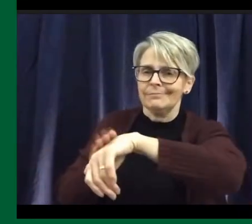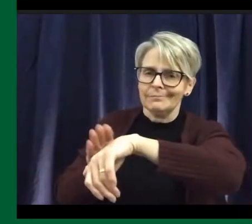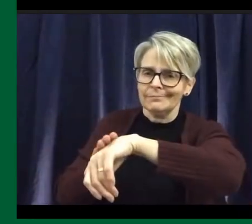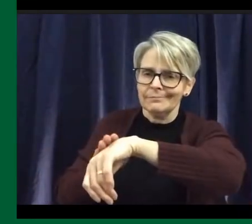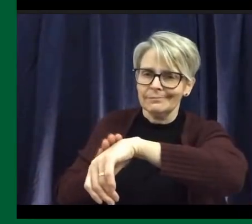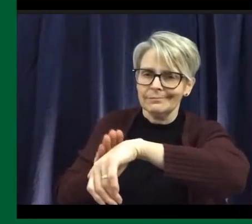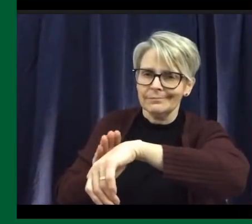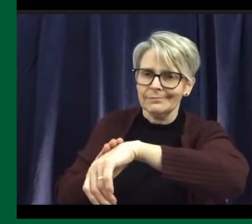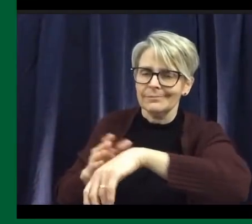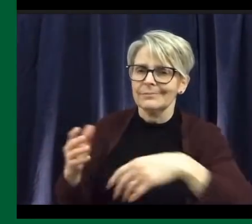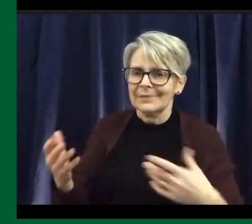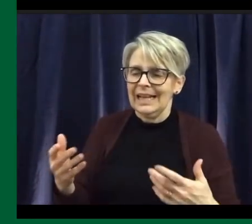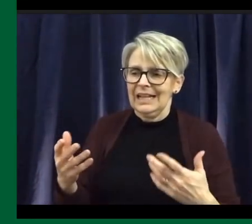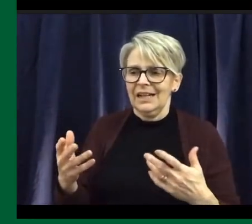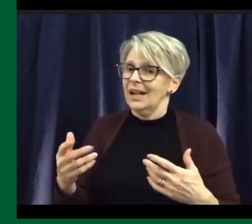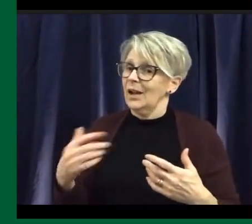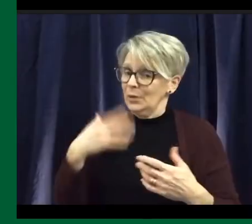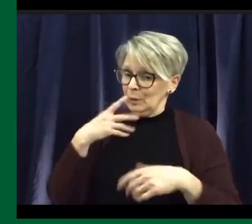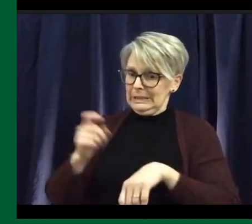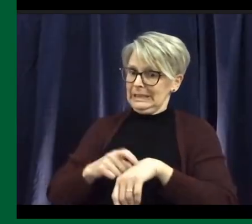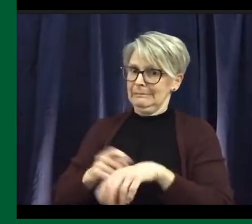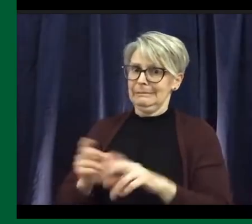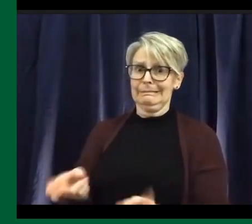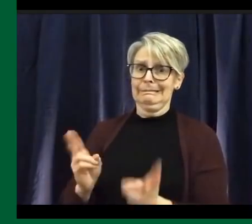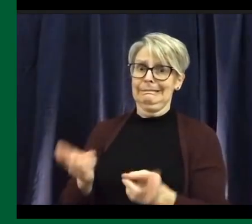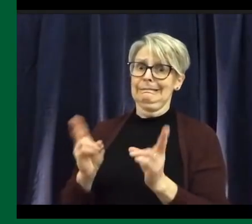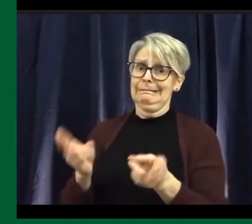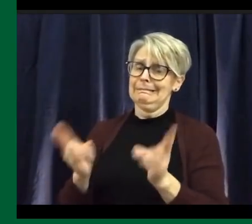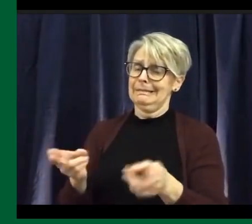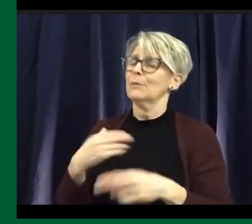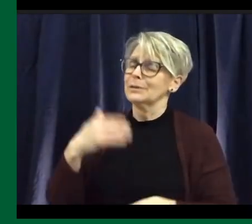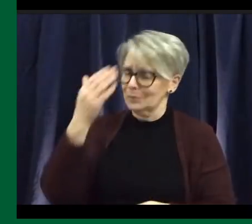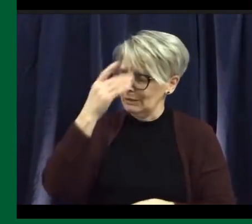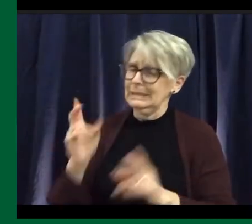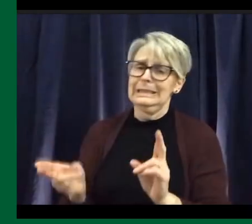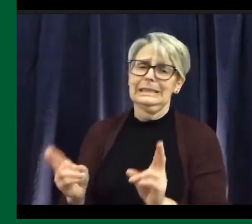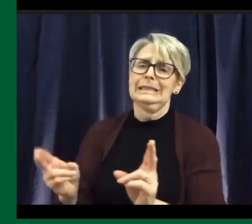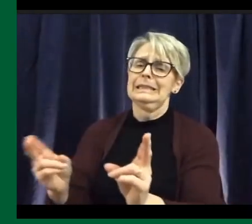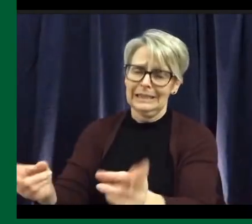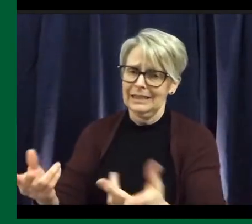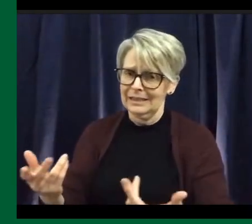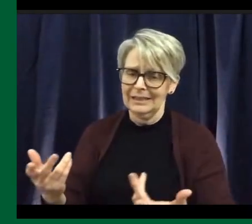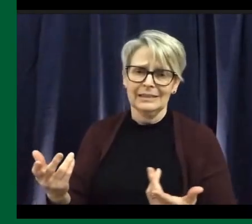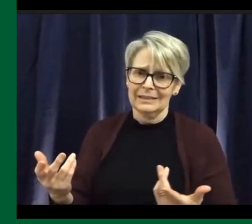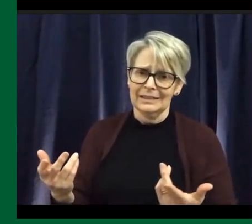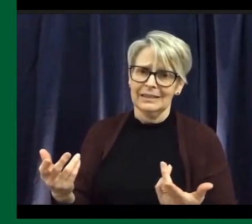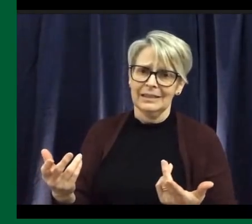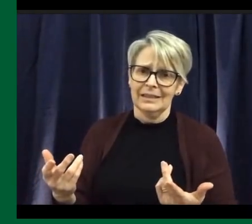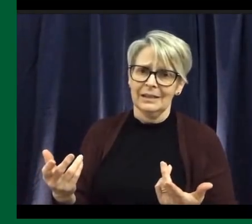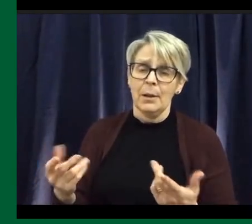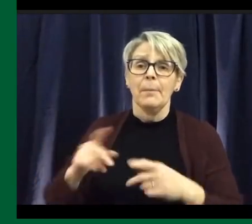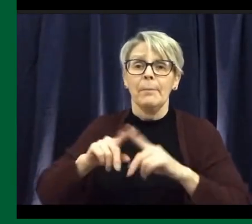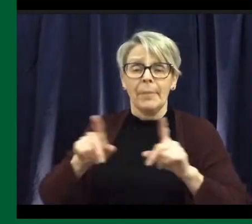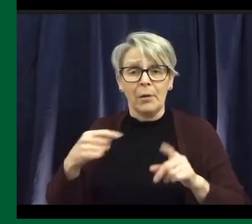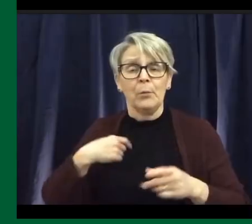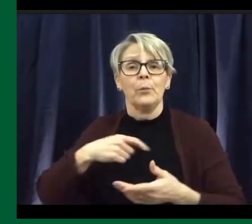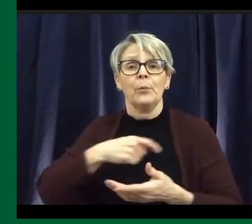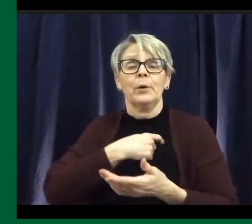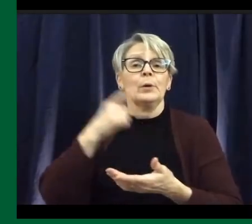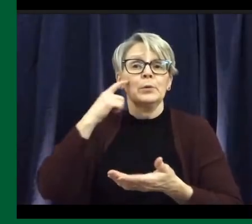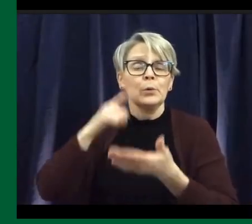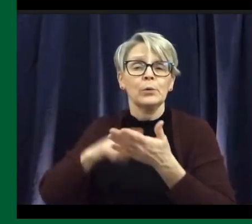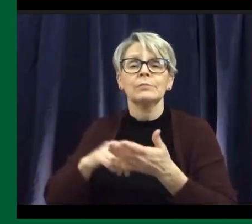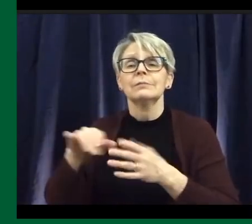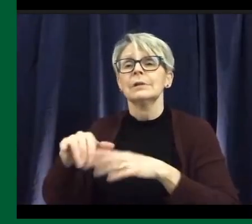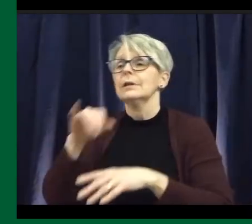it is a race against time. We have variants of concern, but we've also seen in Israel and the UK